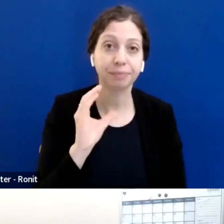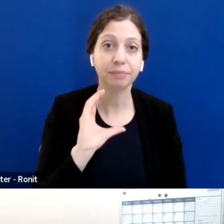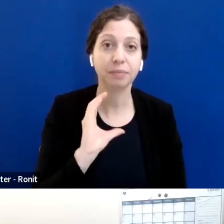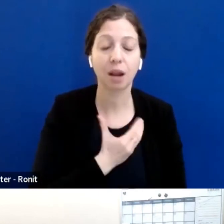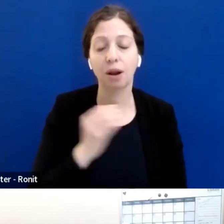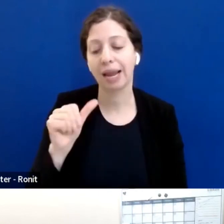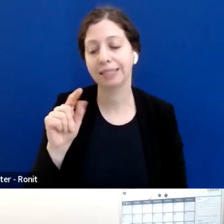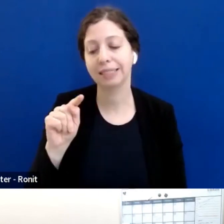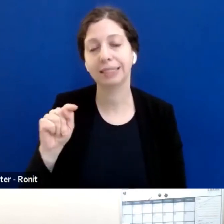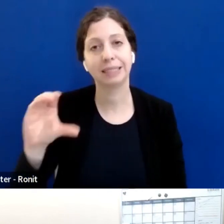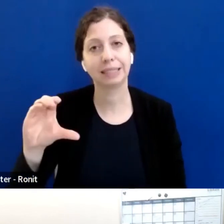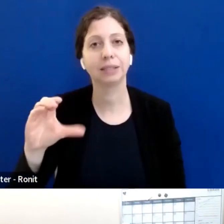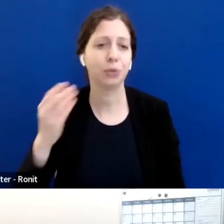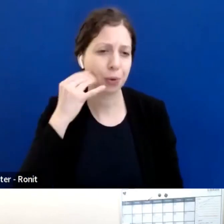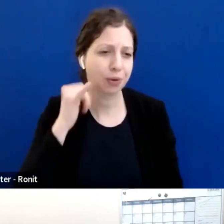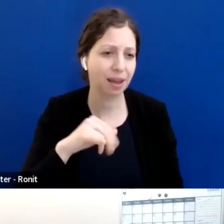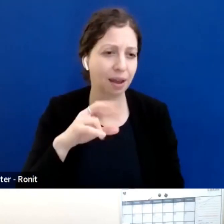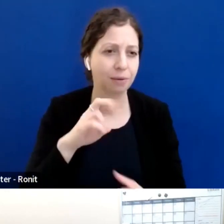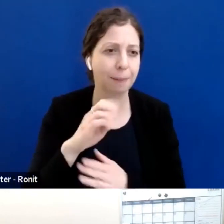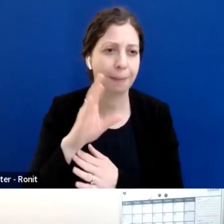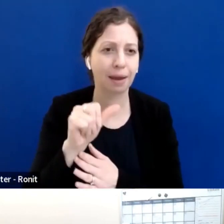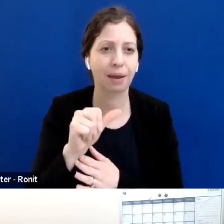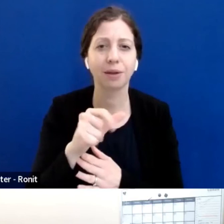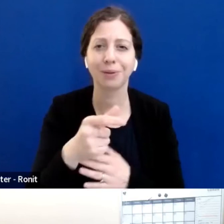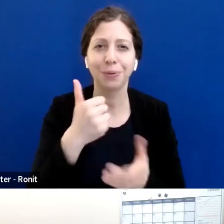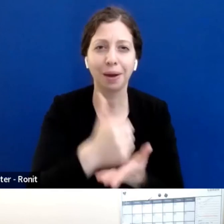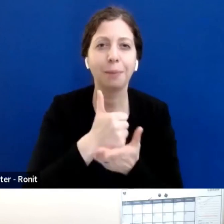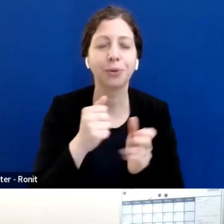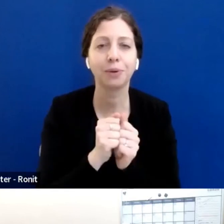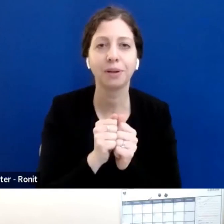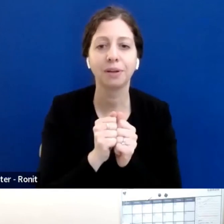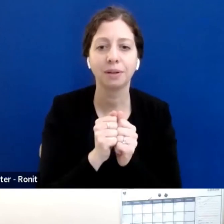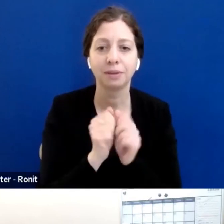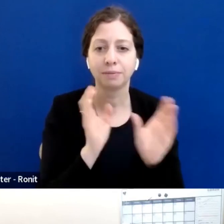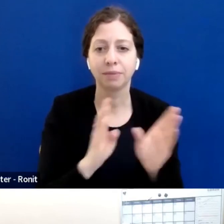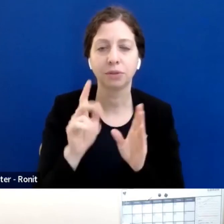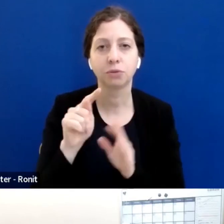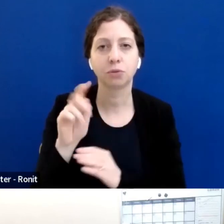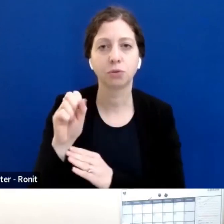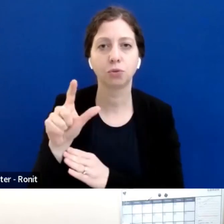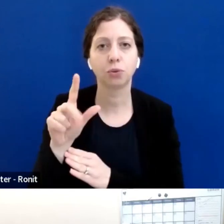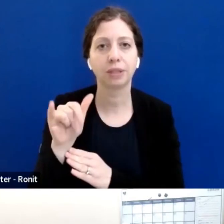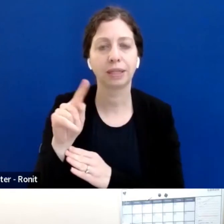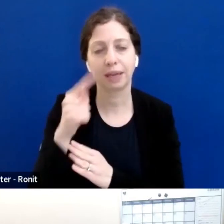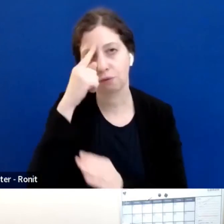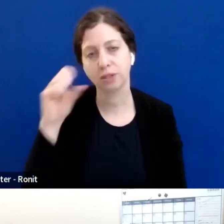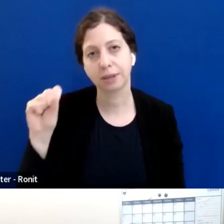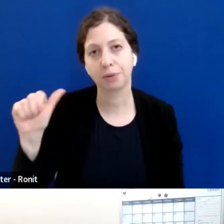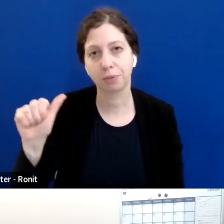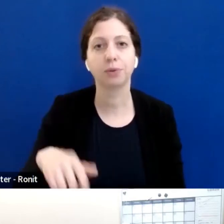ATTC. Then you know this, Rebecca, because you helped with the putting together of a toolkit for substance abuse. So it